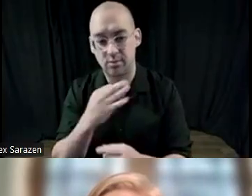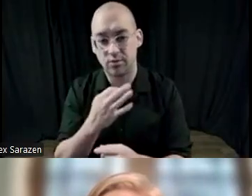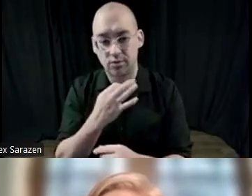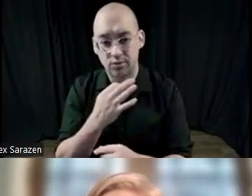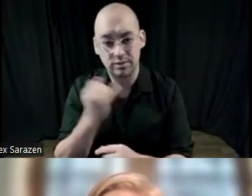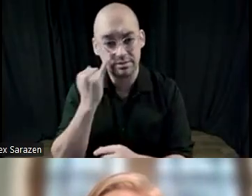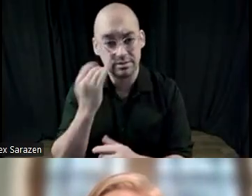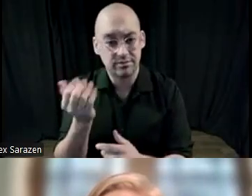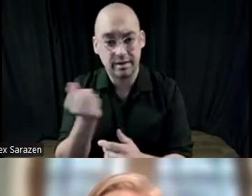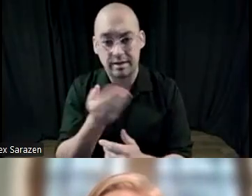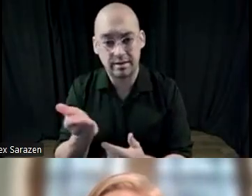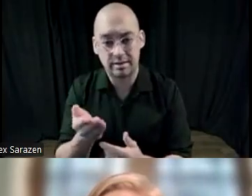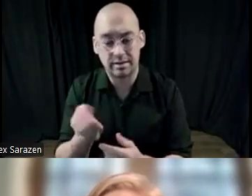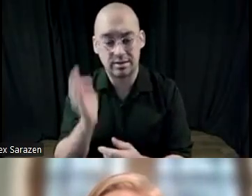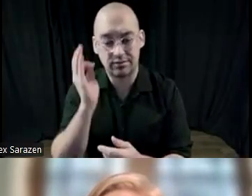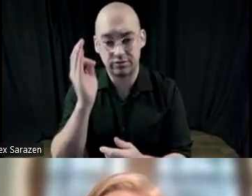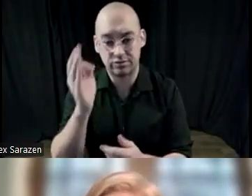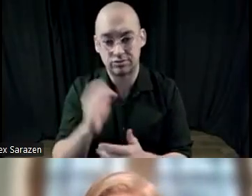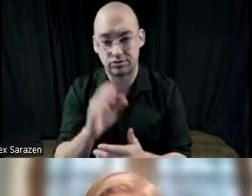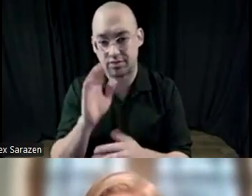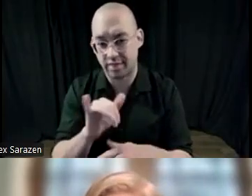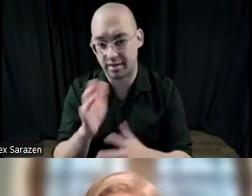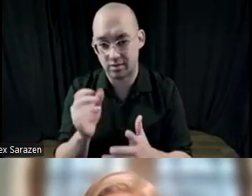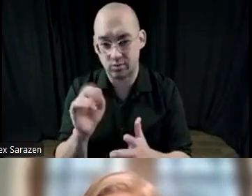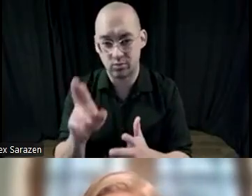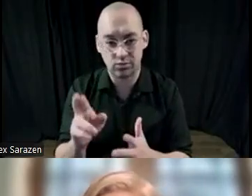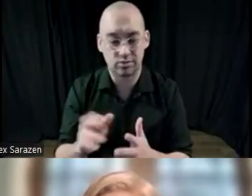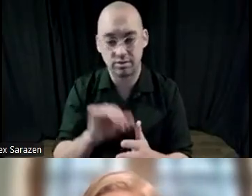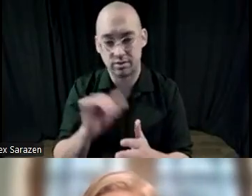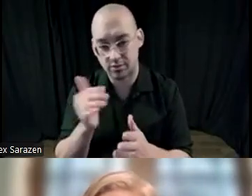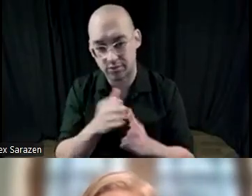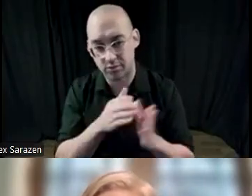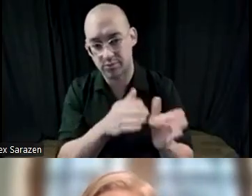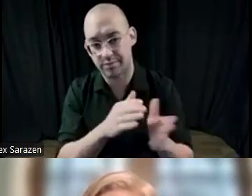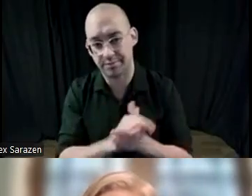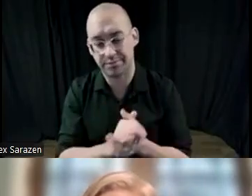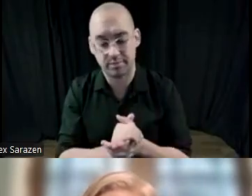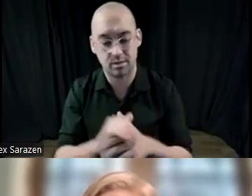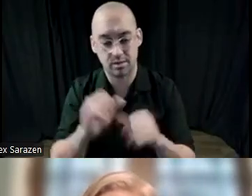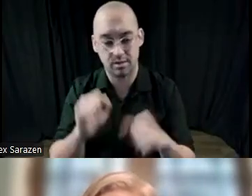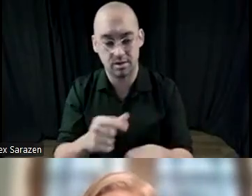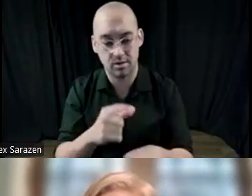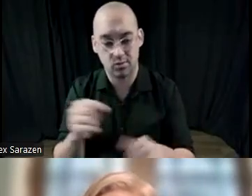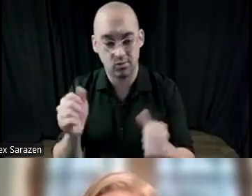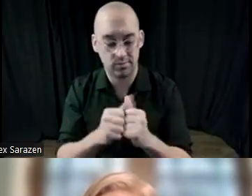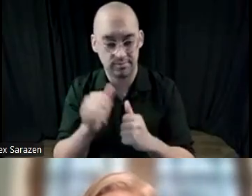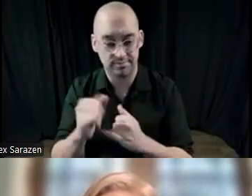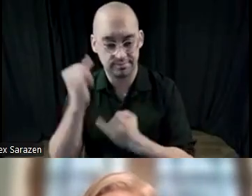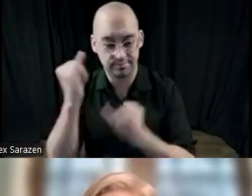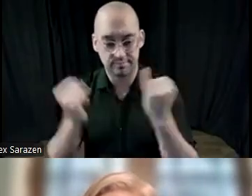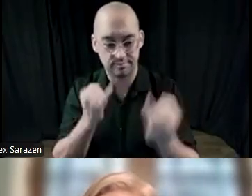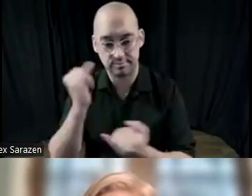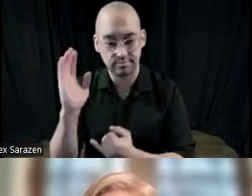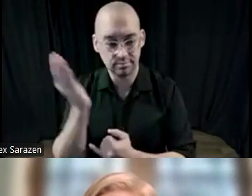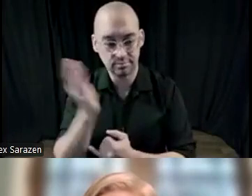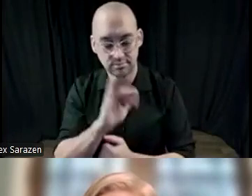any future on that or another direction we could go with that idea, because it seemed to